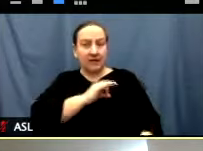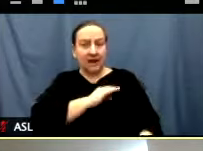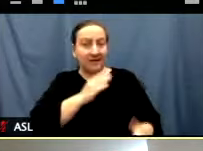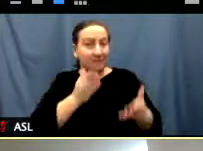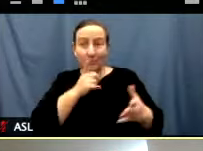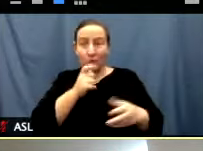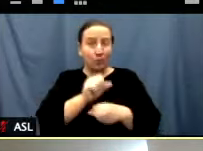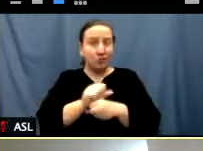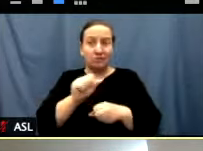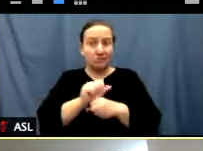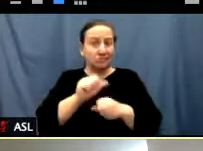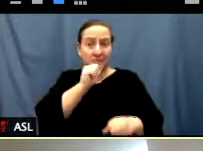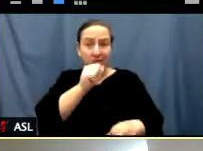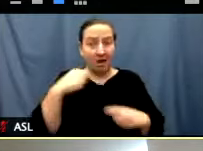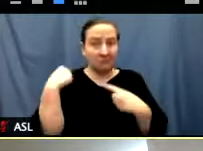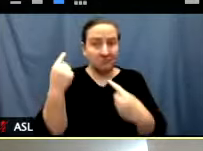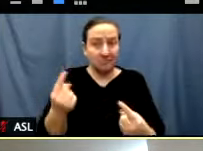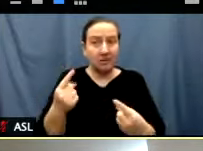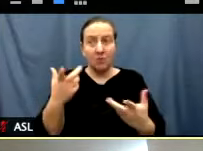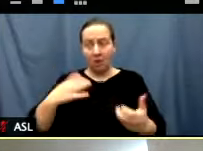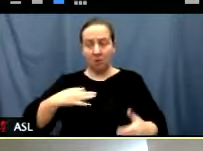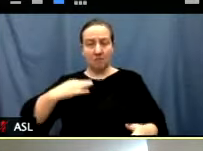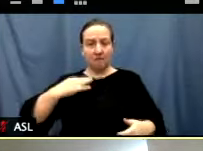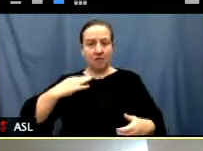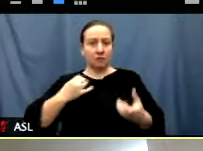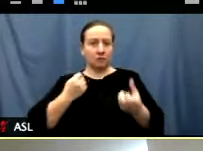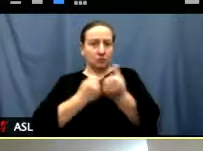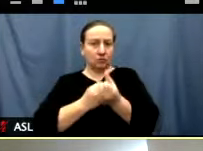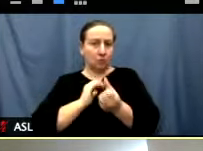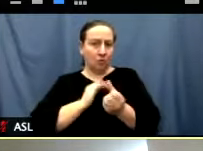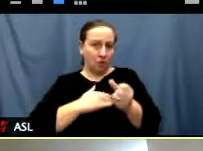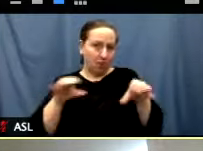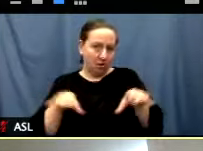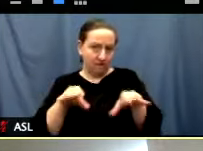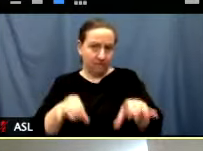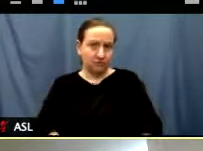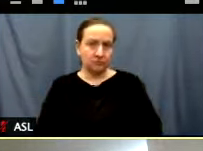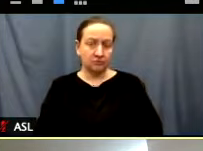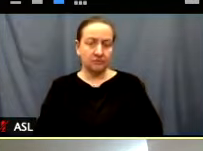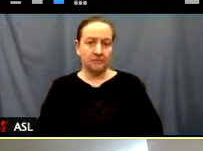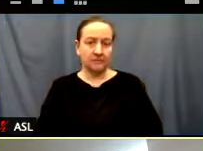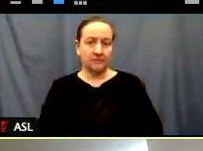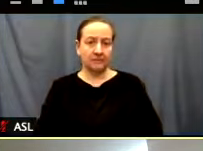in the workforce anymore, but who would like to volunteer to support our efforts.